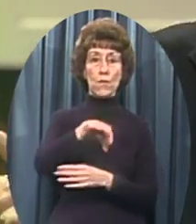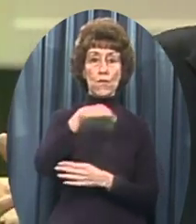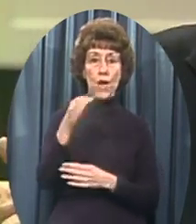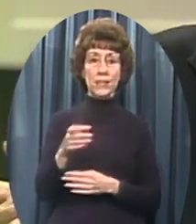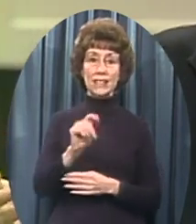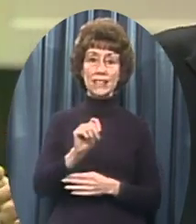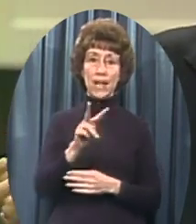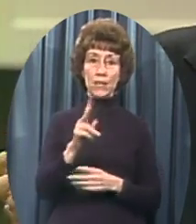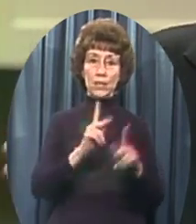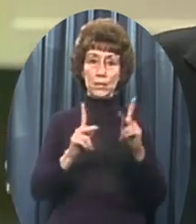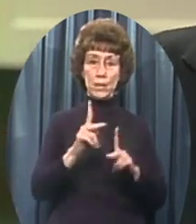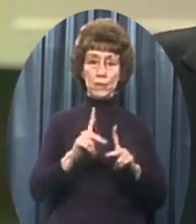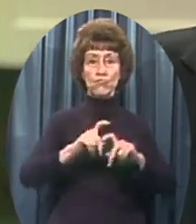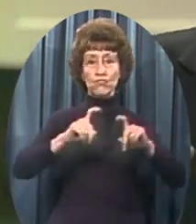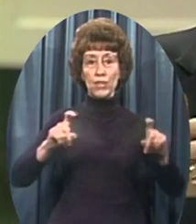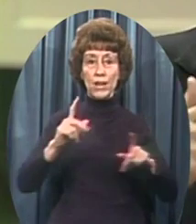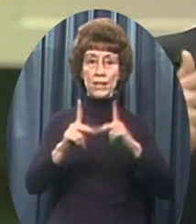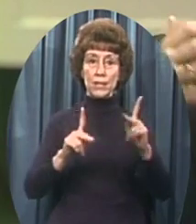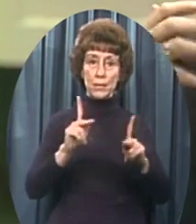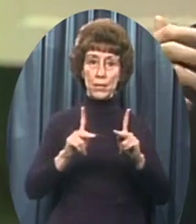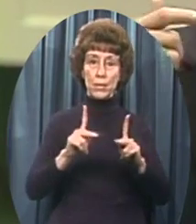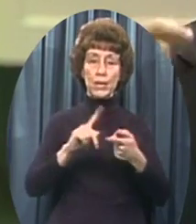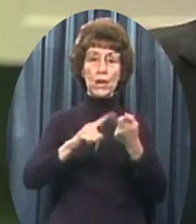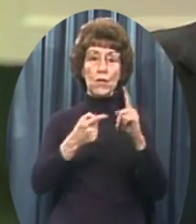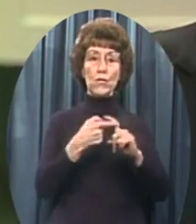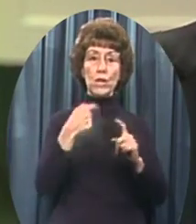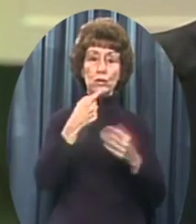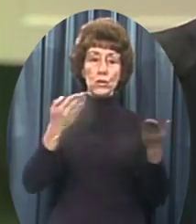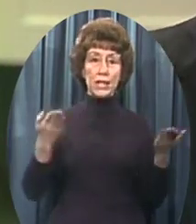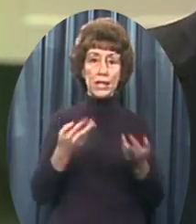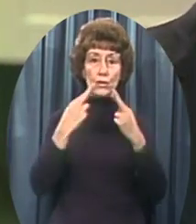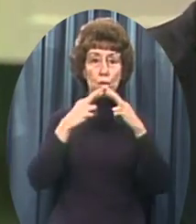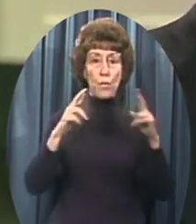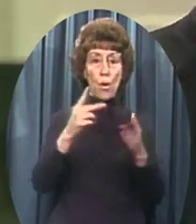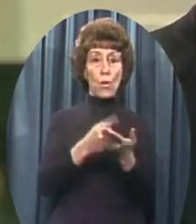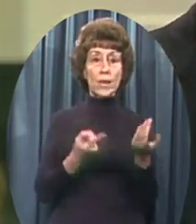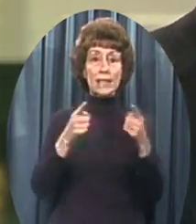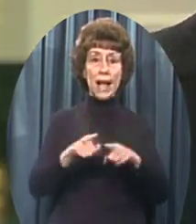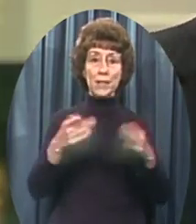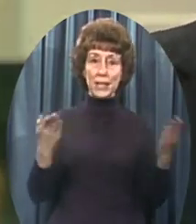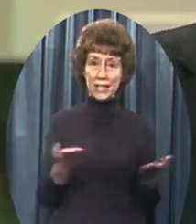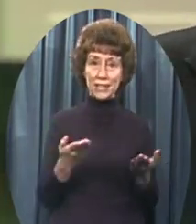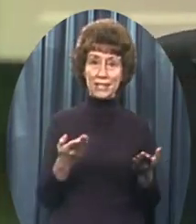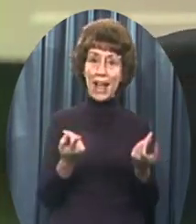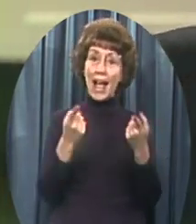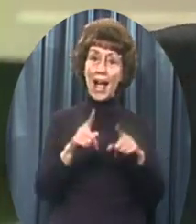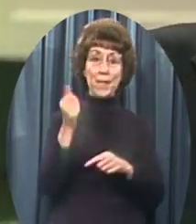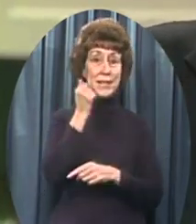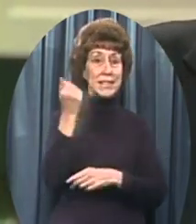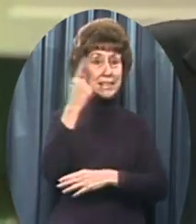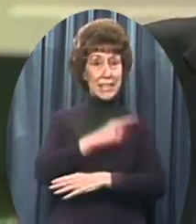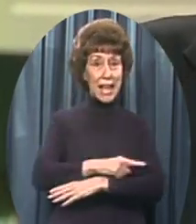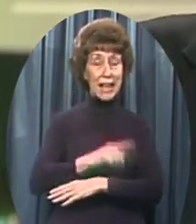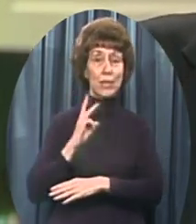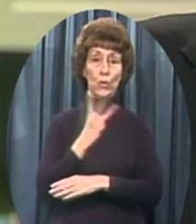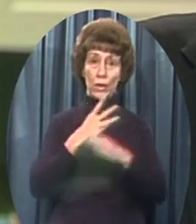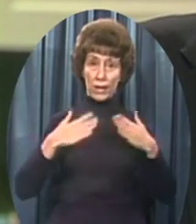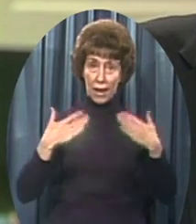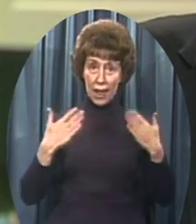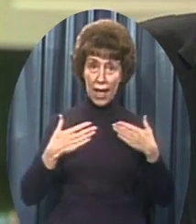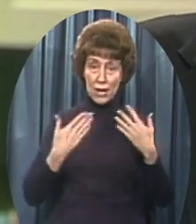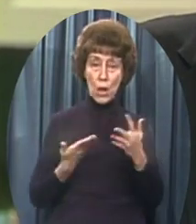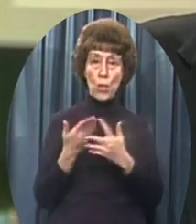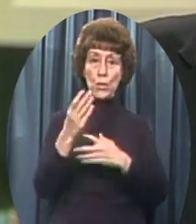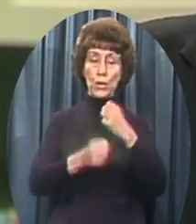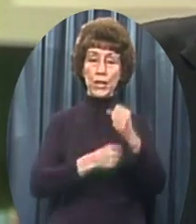television crews, and so on. Friends who are here to report what is going on here. This happens daily. We're glad. Over